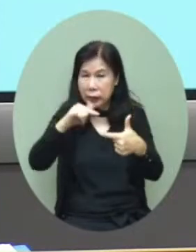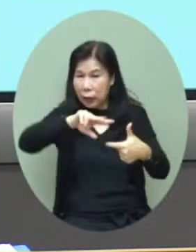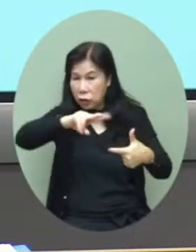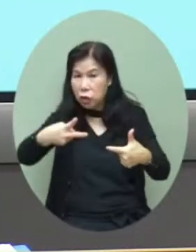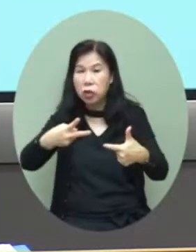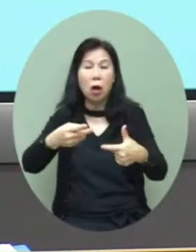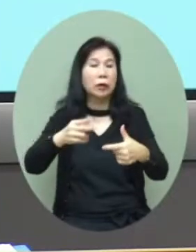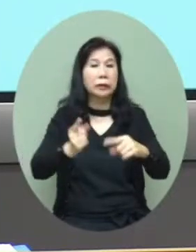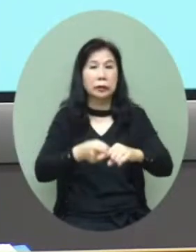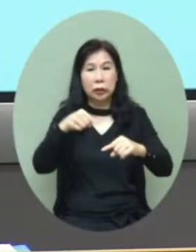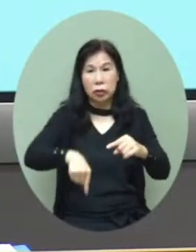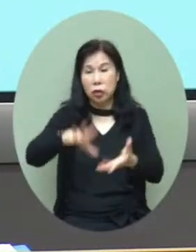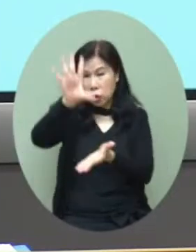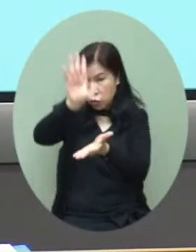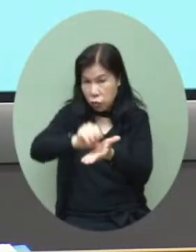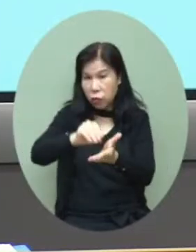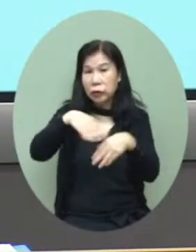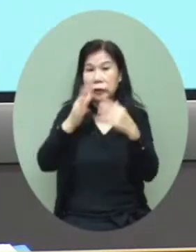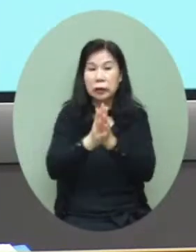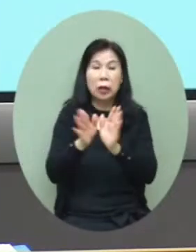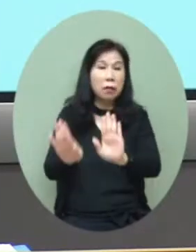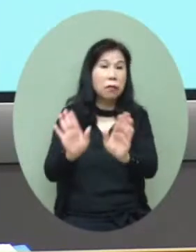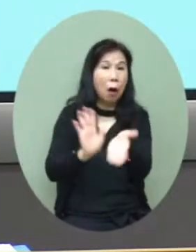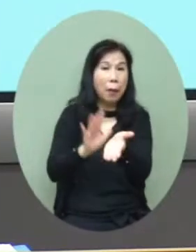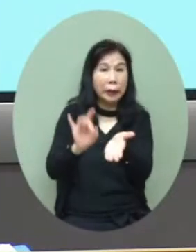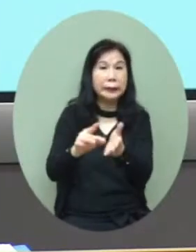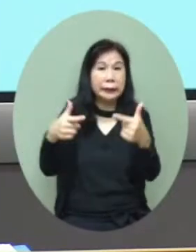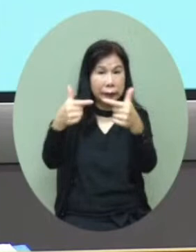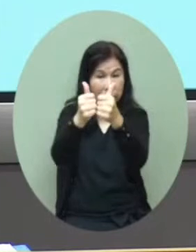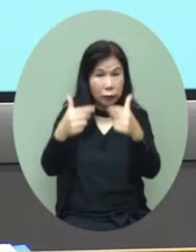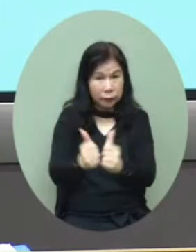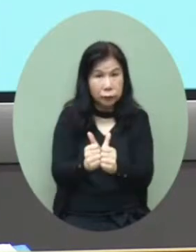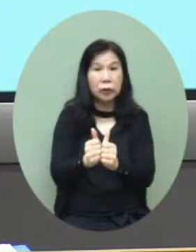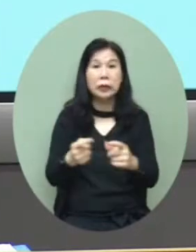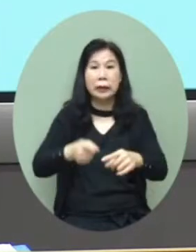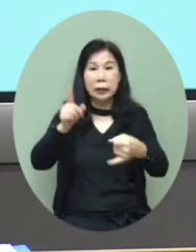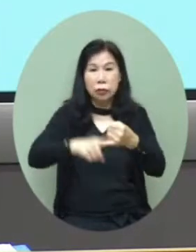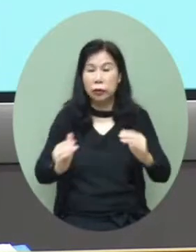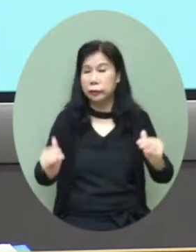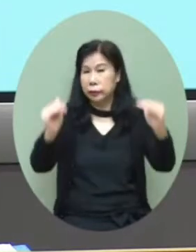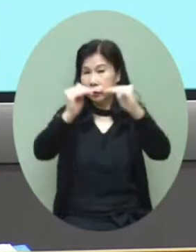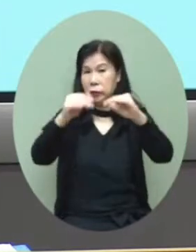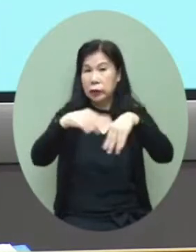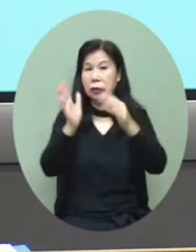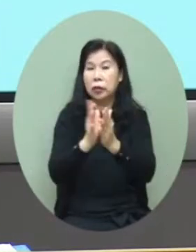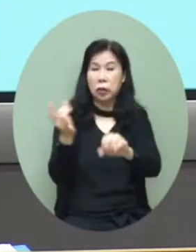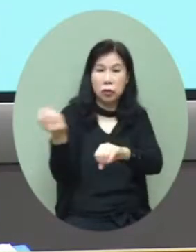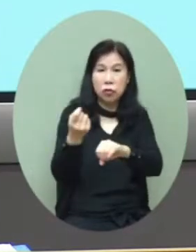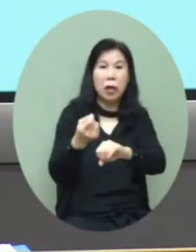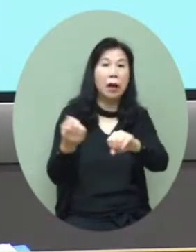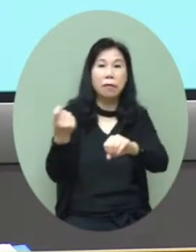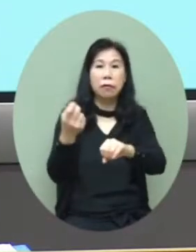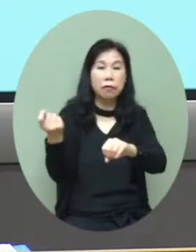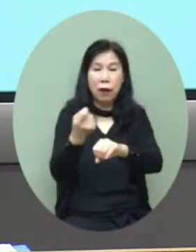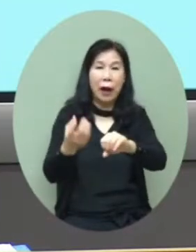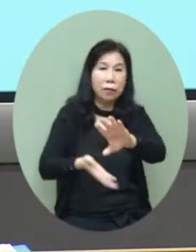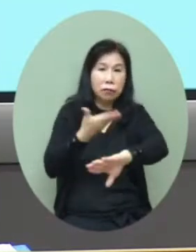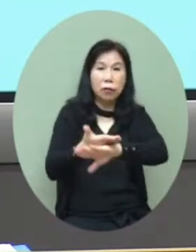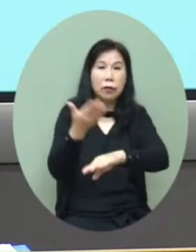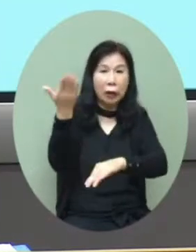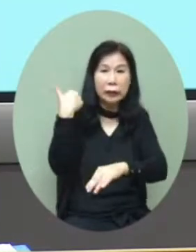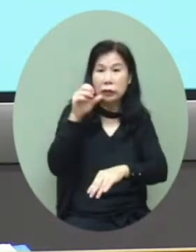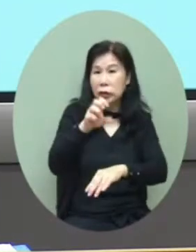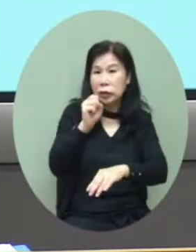So if we have more safeguards, there will be more room for us to adopt more measures to make